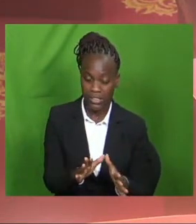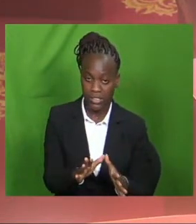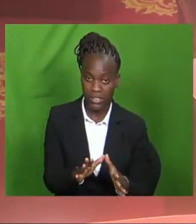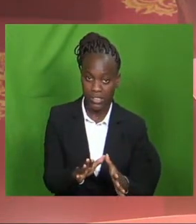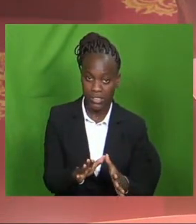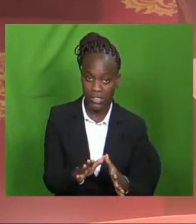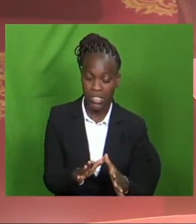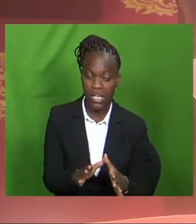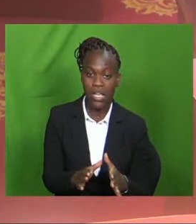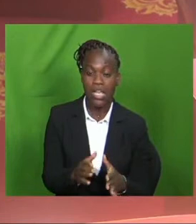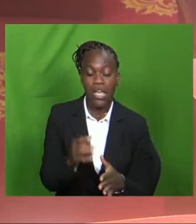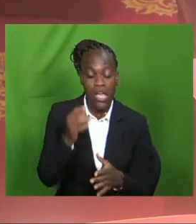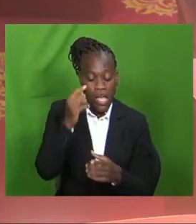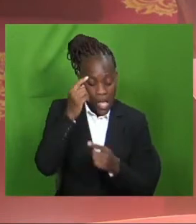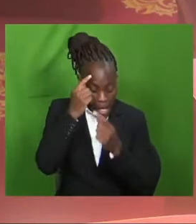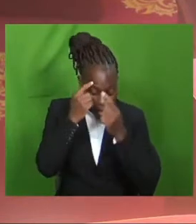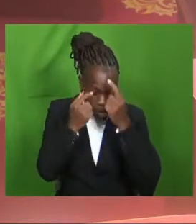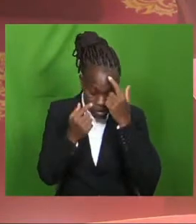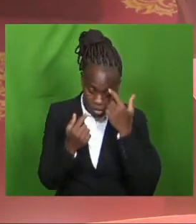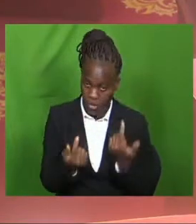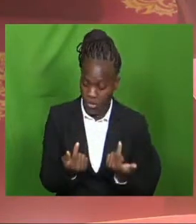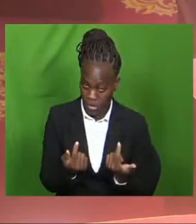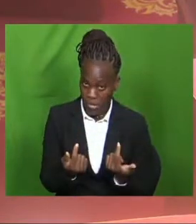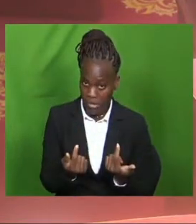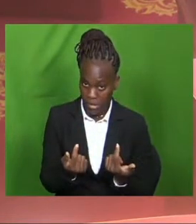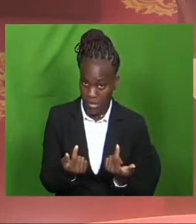Because if we find the